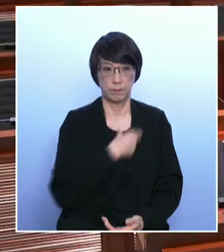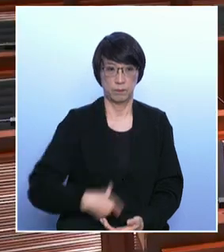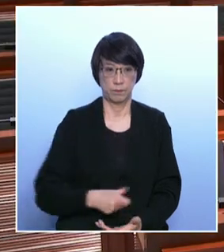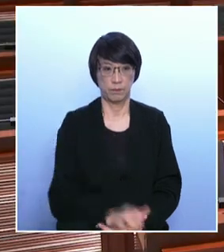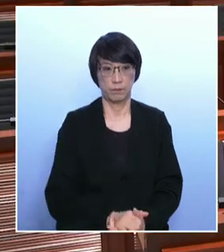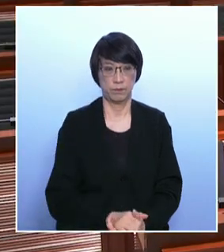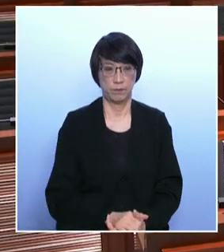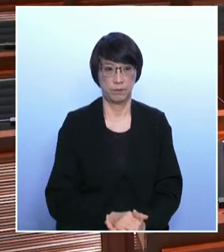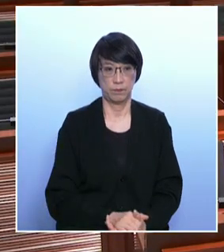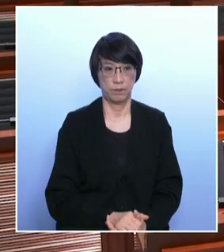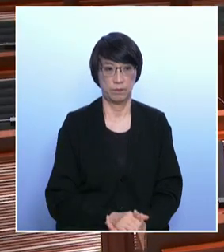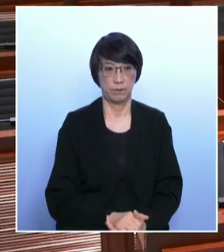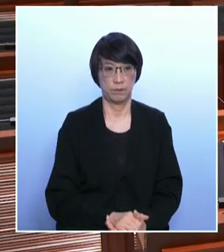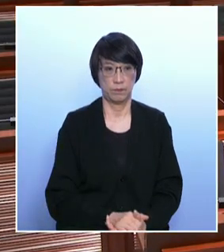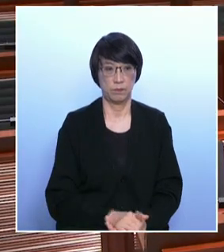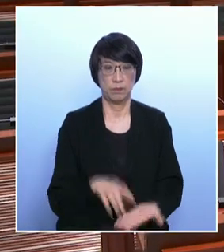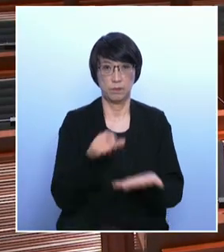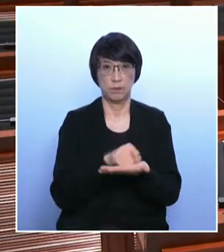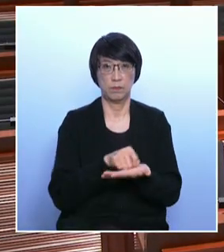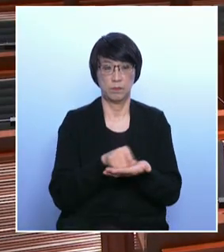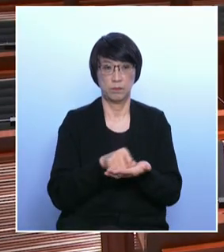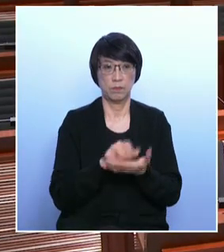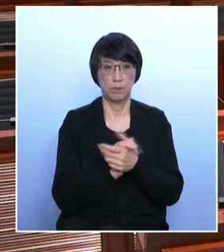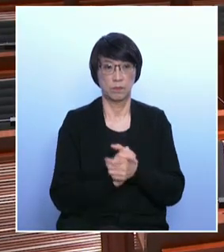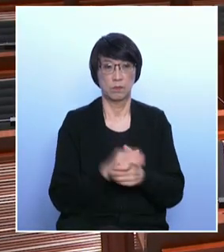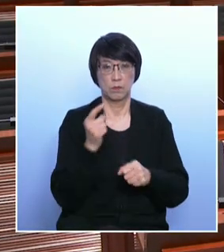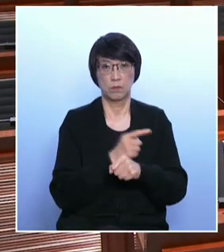Next, Mr. Peter Schill. Thank you, Chairman.